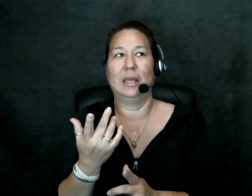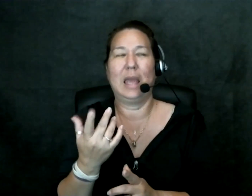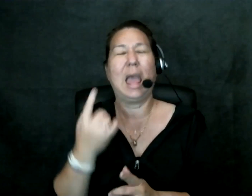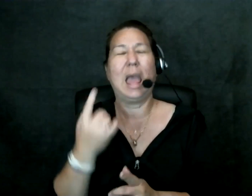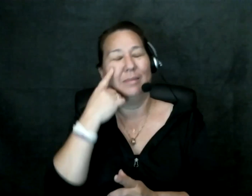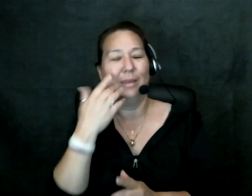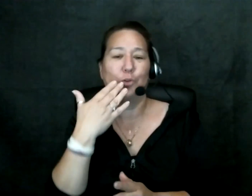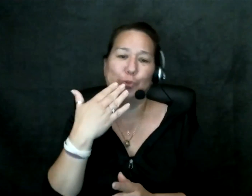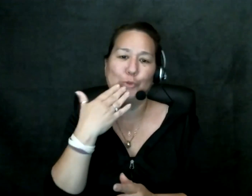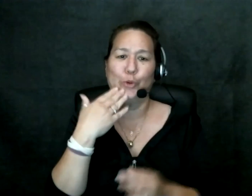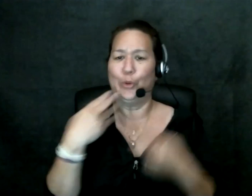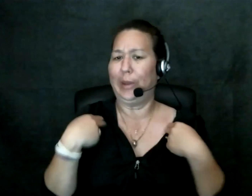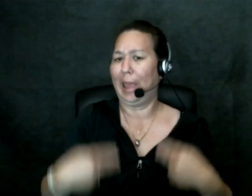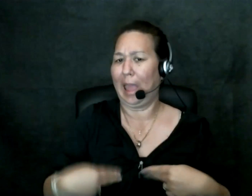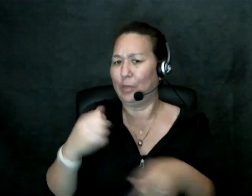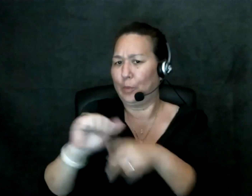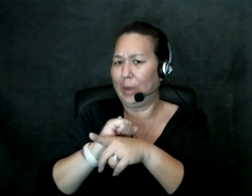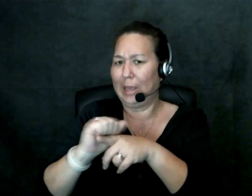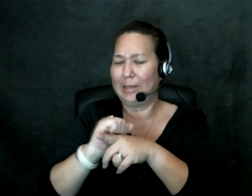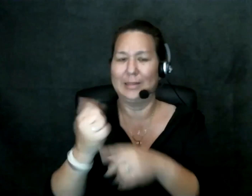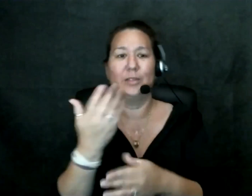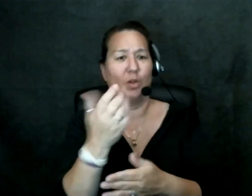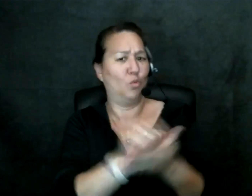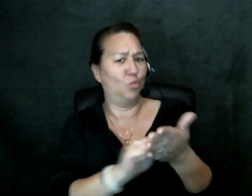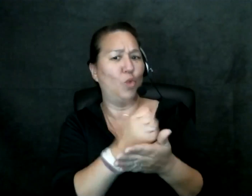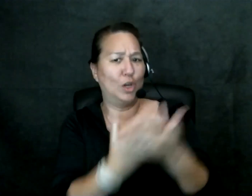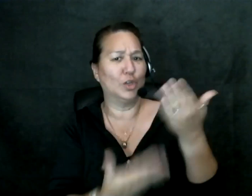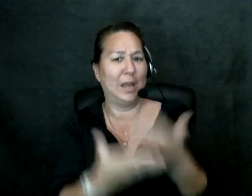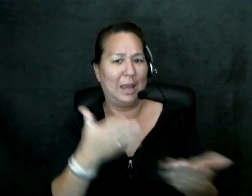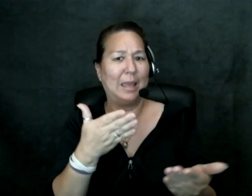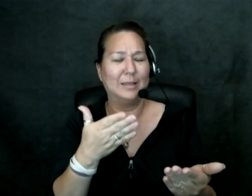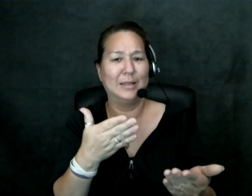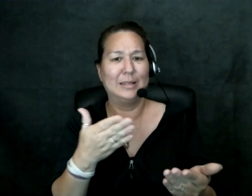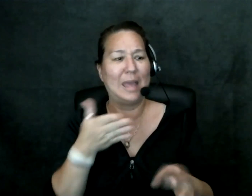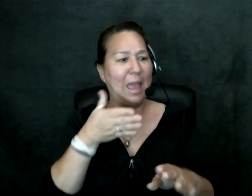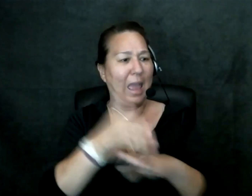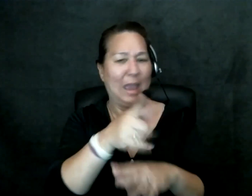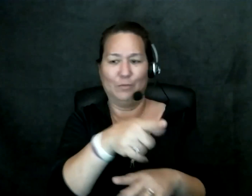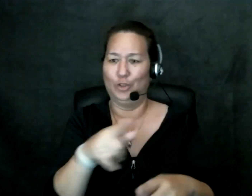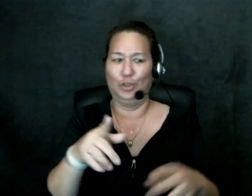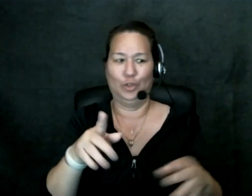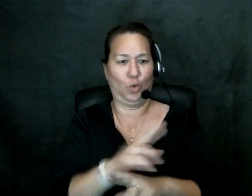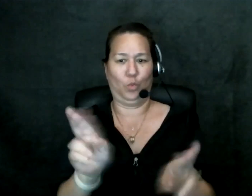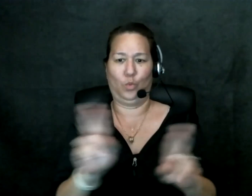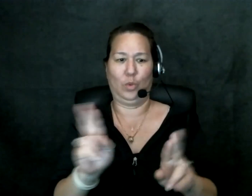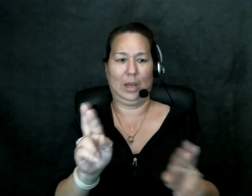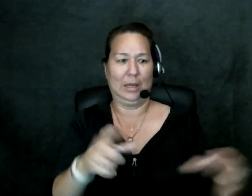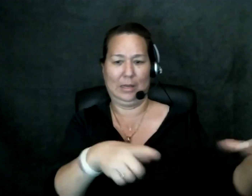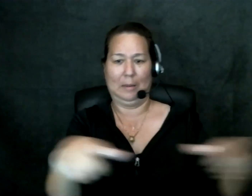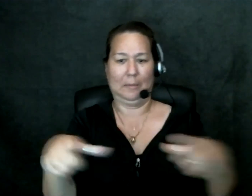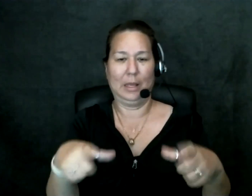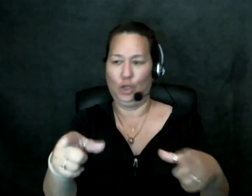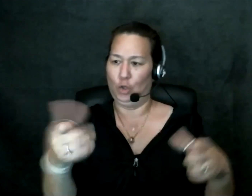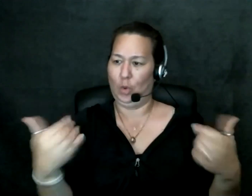health practice. Wash your hands after you prepare your meal. You get back, you have your plate, or you've got your